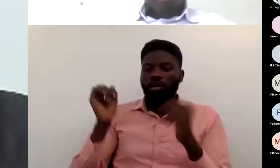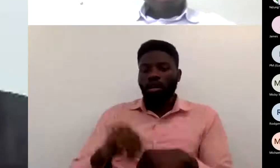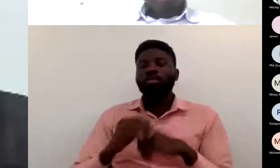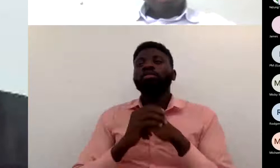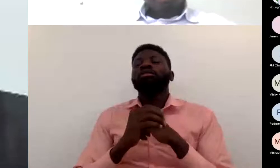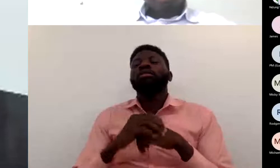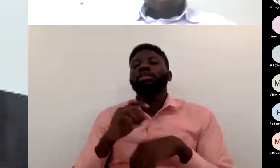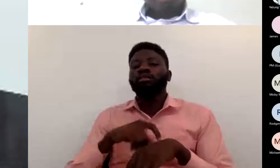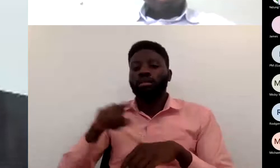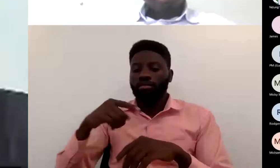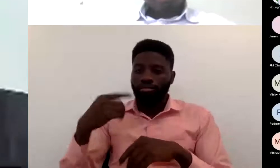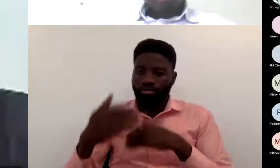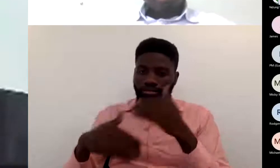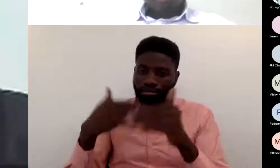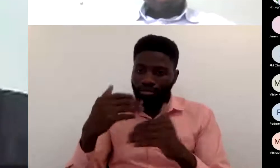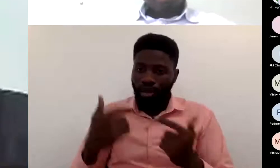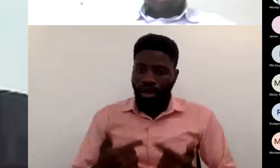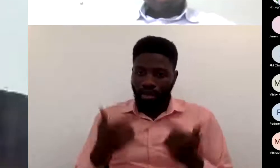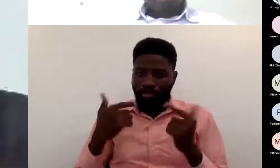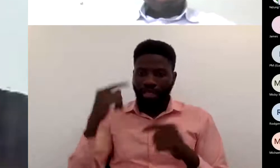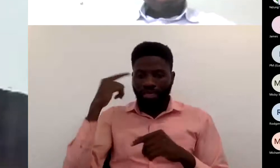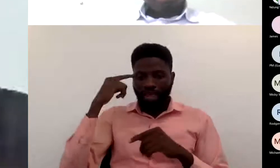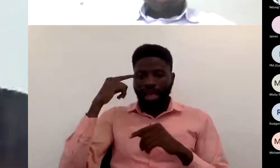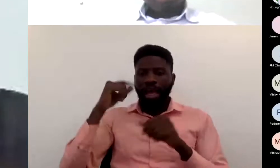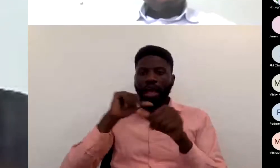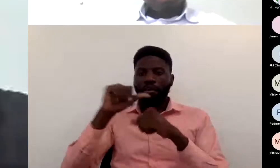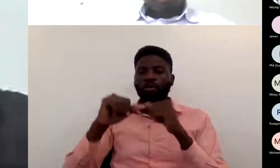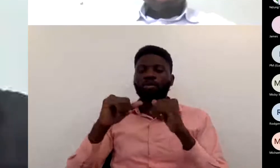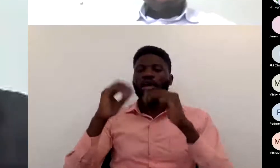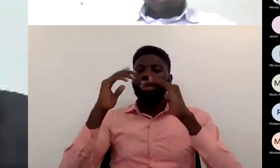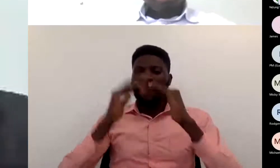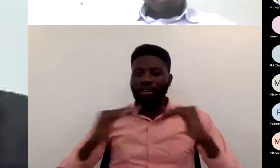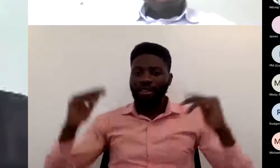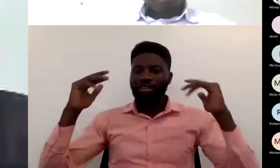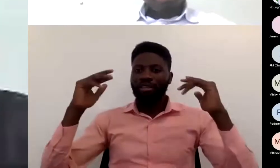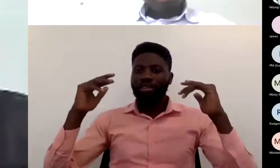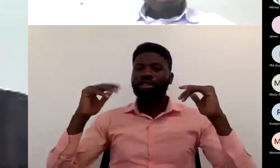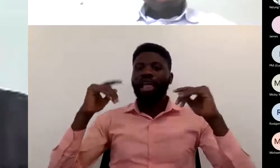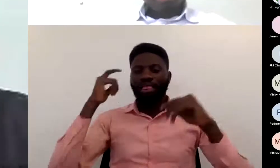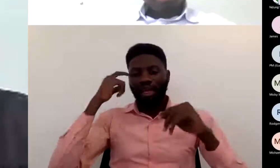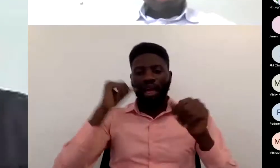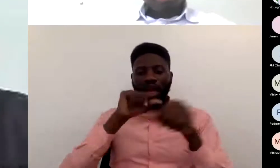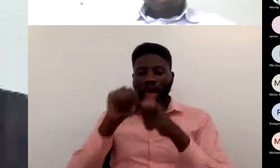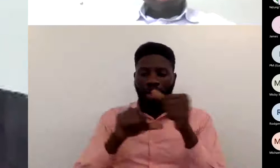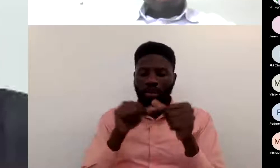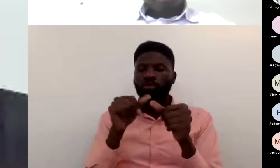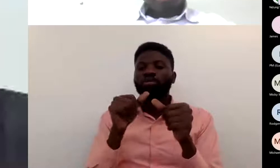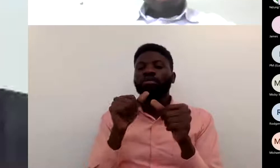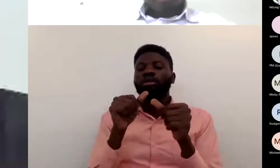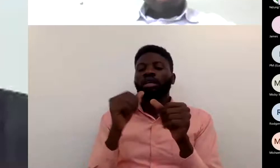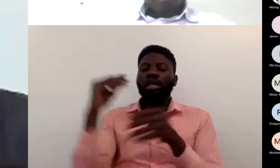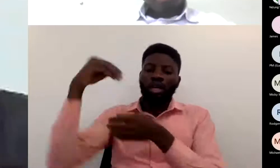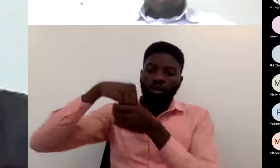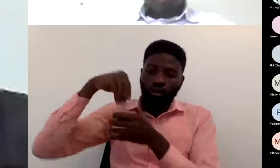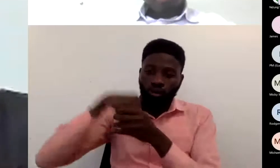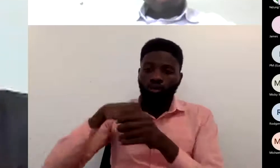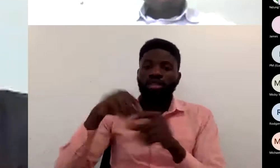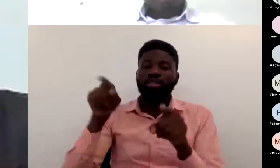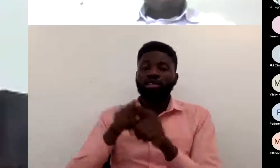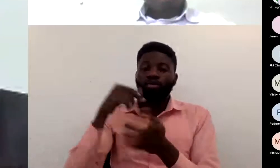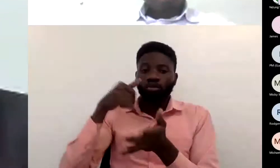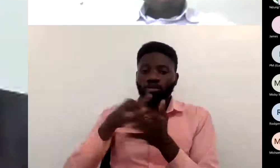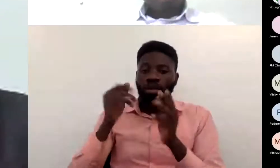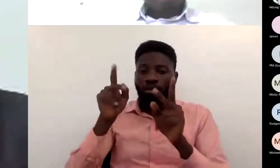through your journey, just think about that diversity in thought, the inclusion, and it cuts to people with disabilities as well,